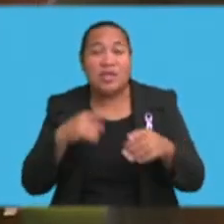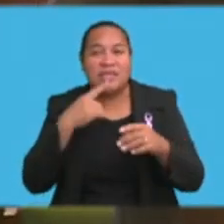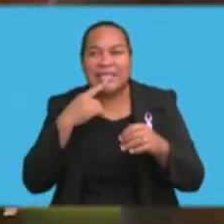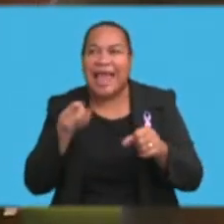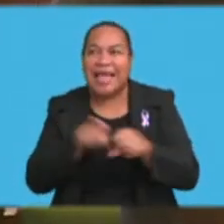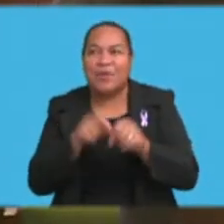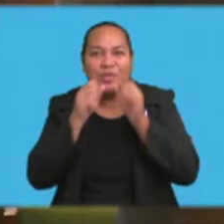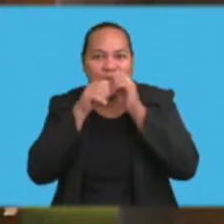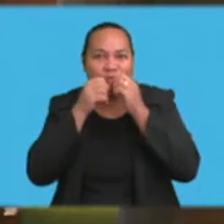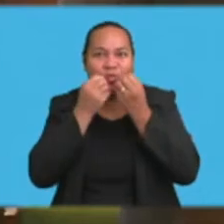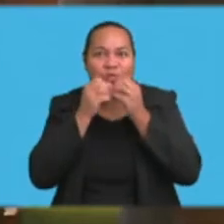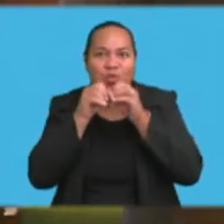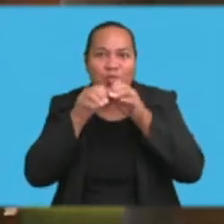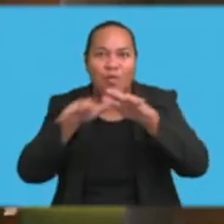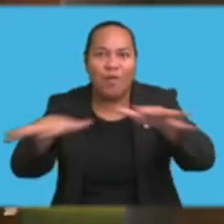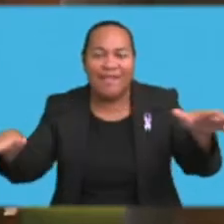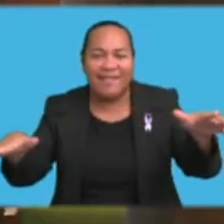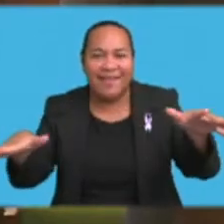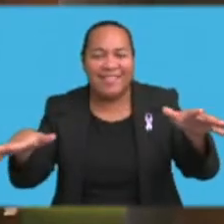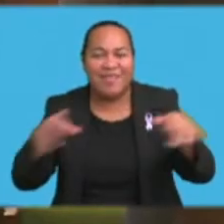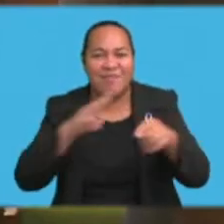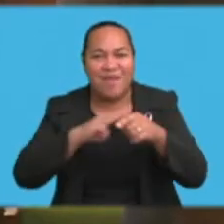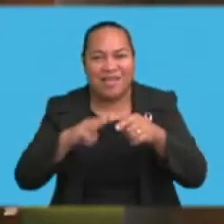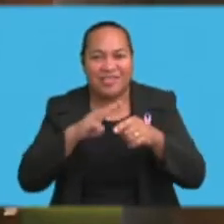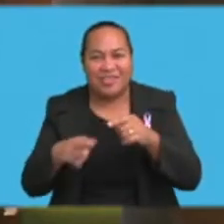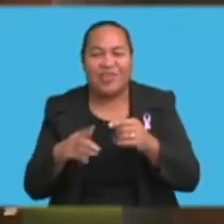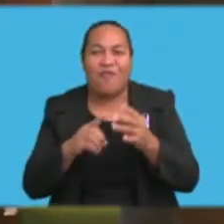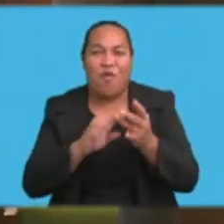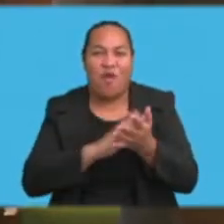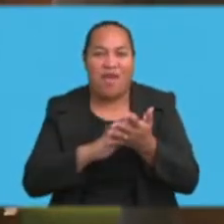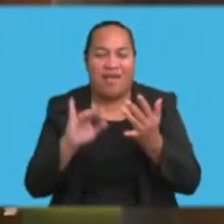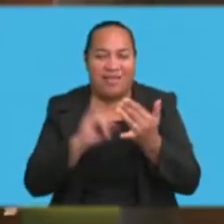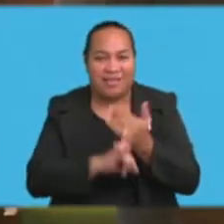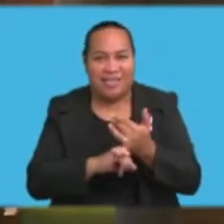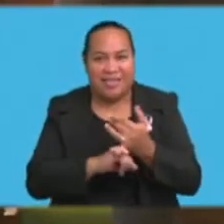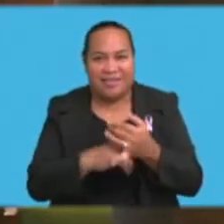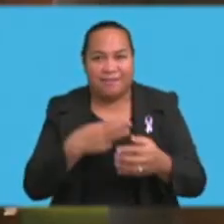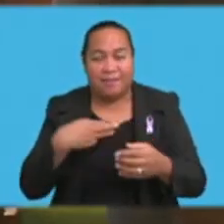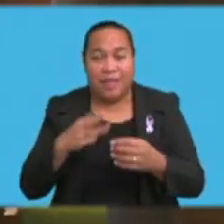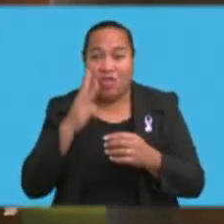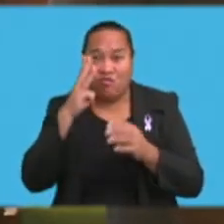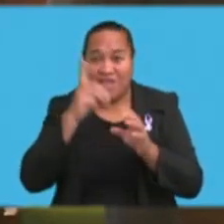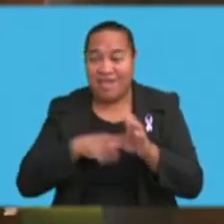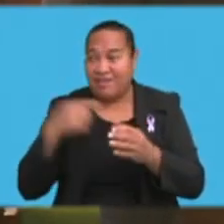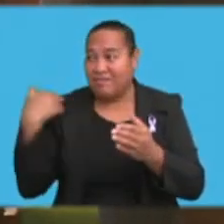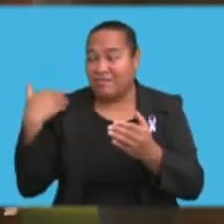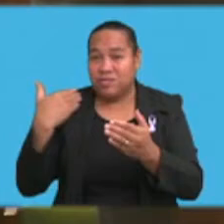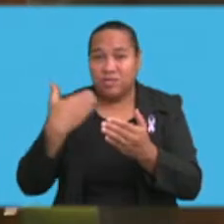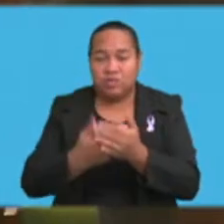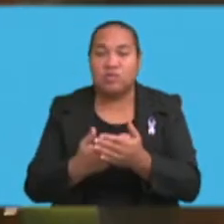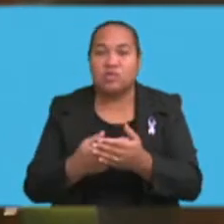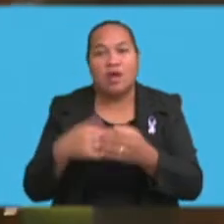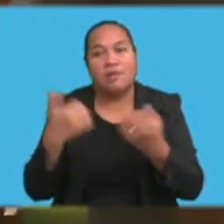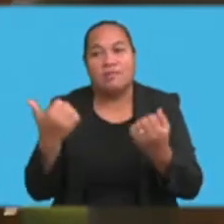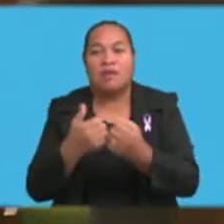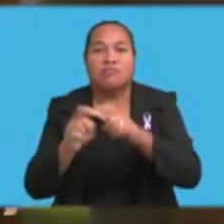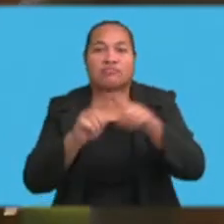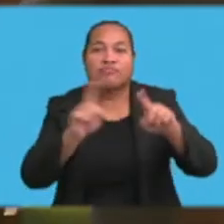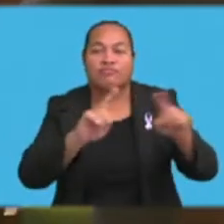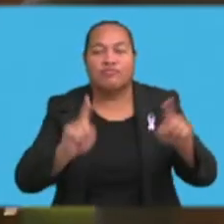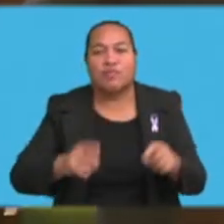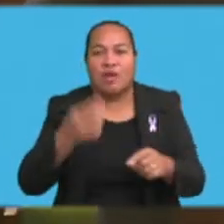gospel to all workplaces in Fiji. Over the past three years, we've accredited around 40 of these OHS